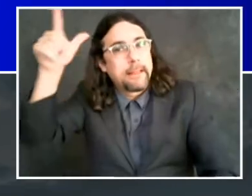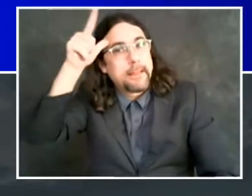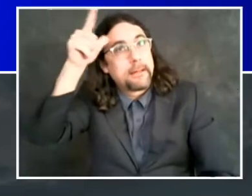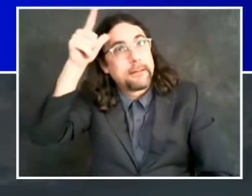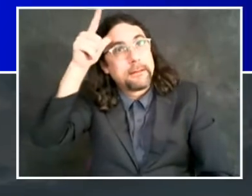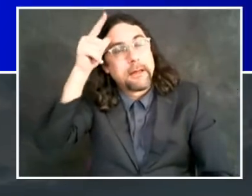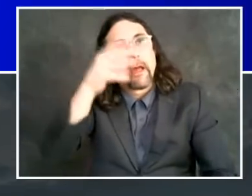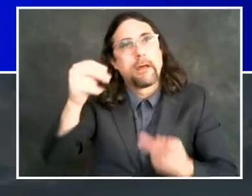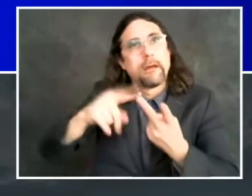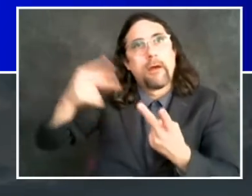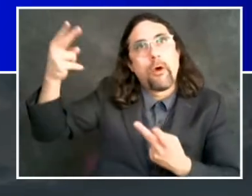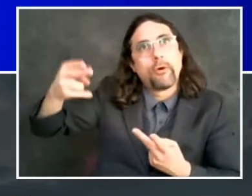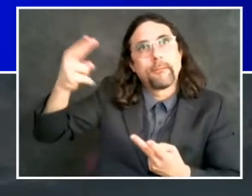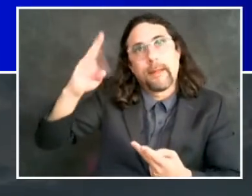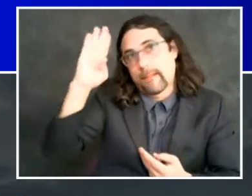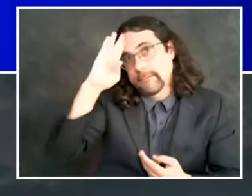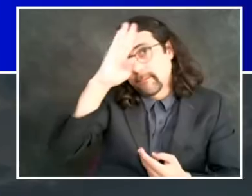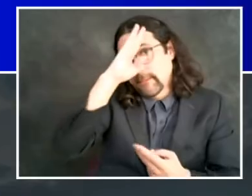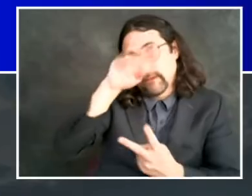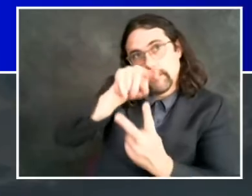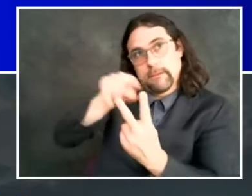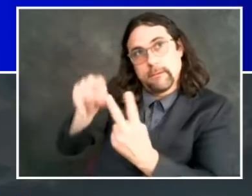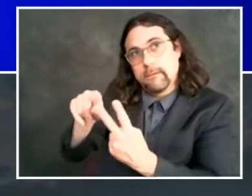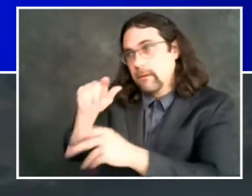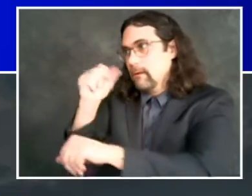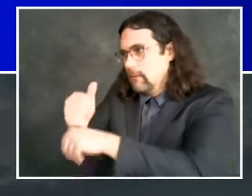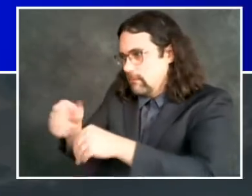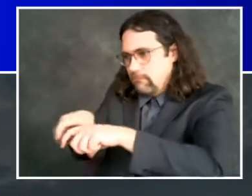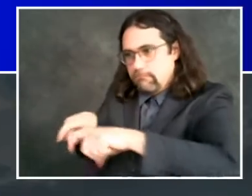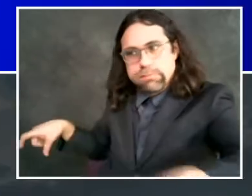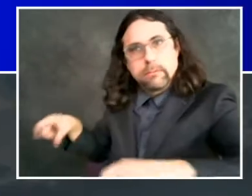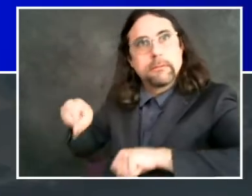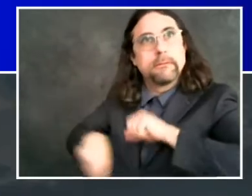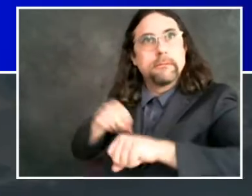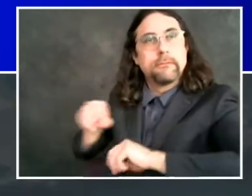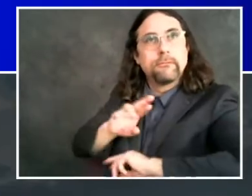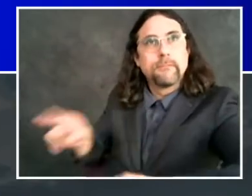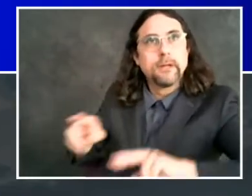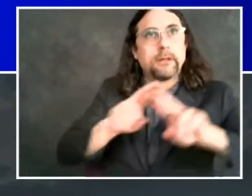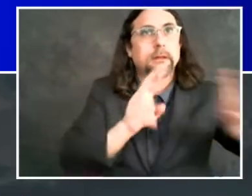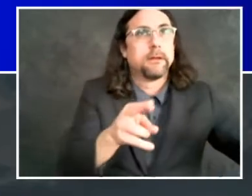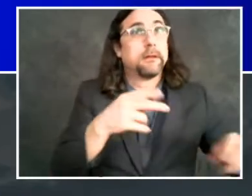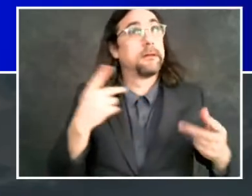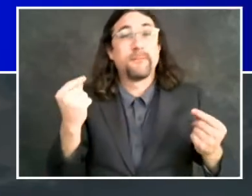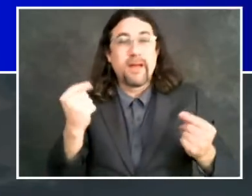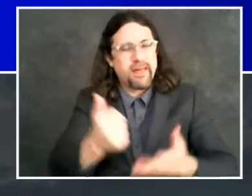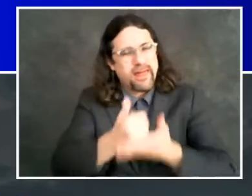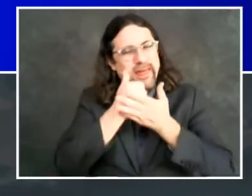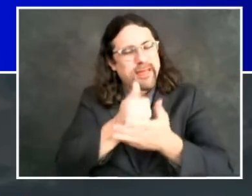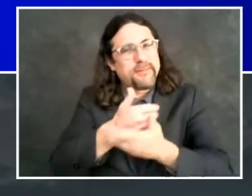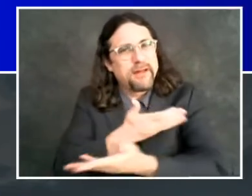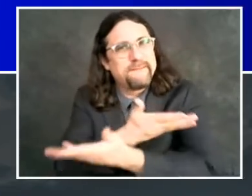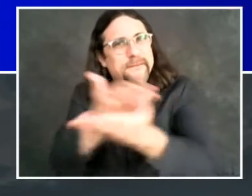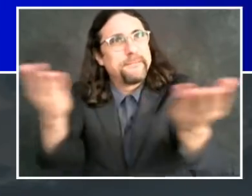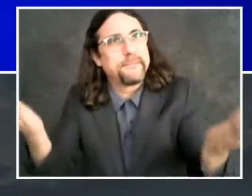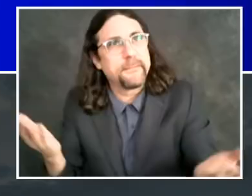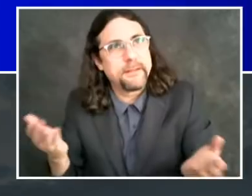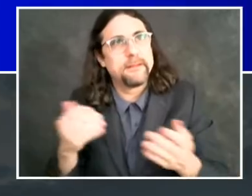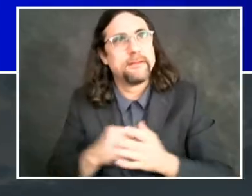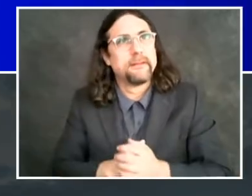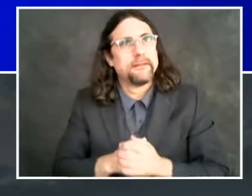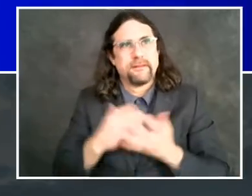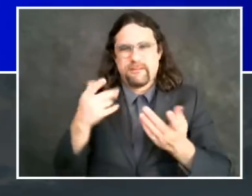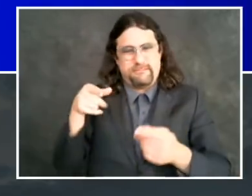help everyone. These new stations, of course, will be open to all, and they'll give more and more options to more and more people. So that's a great, great step